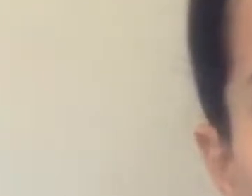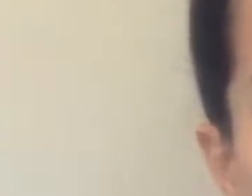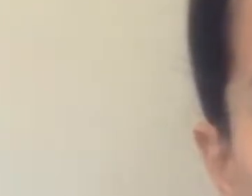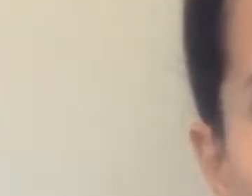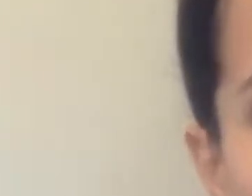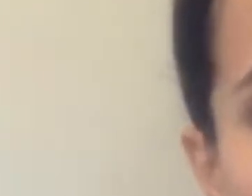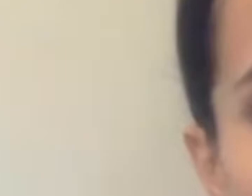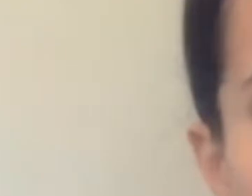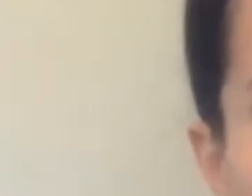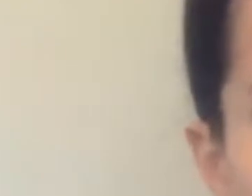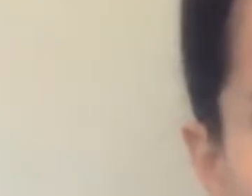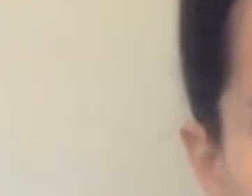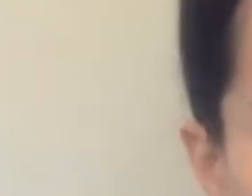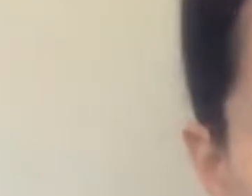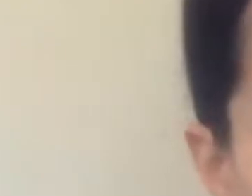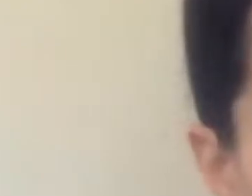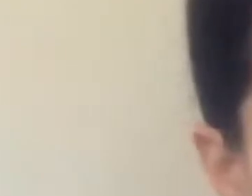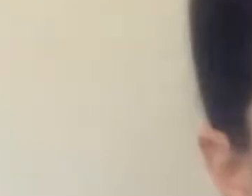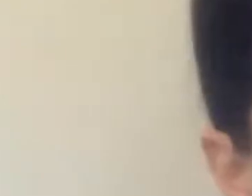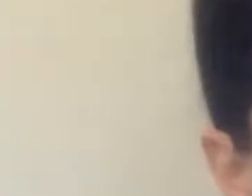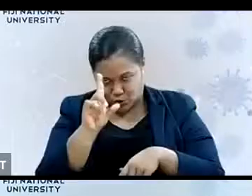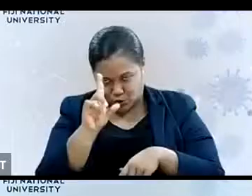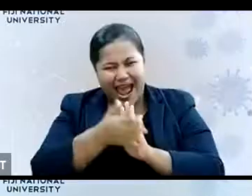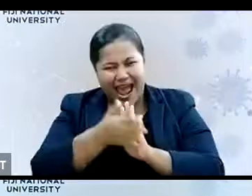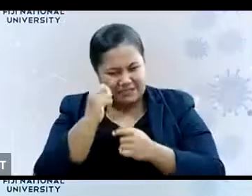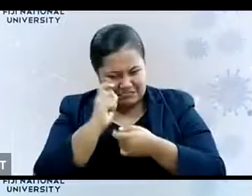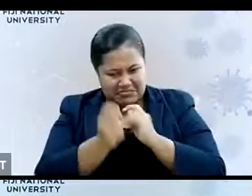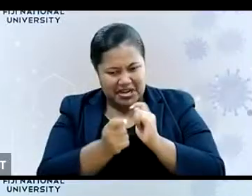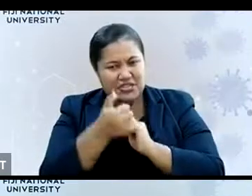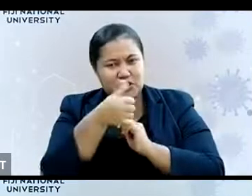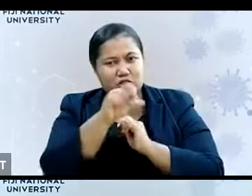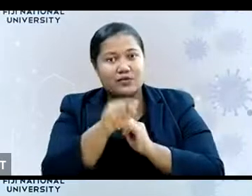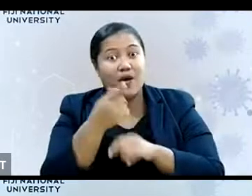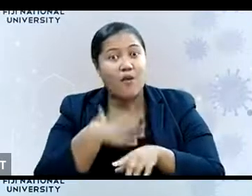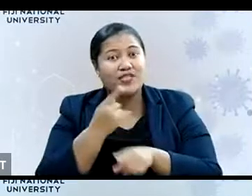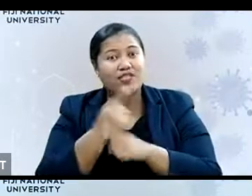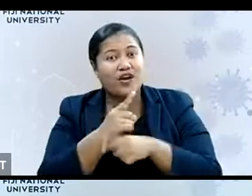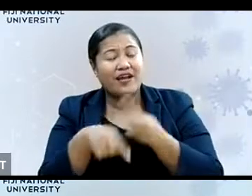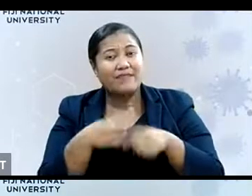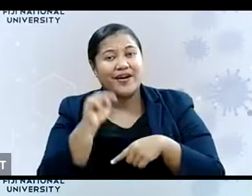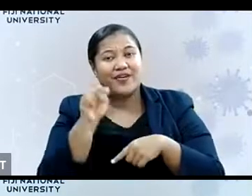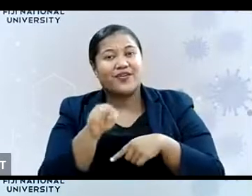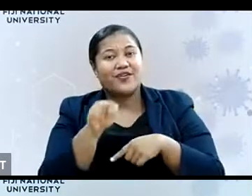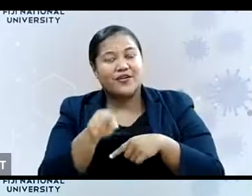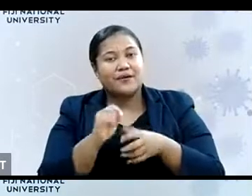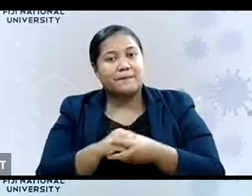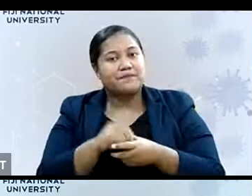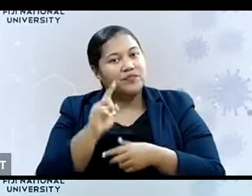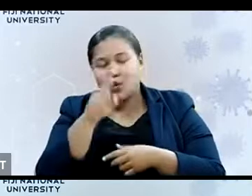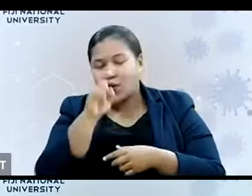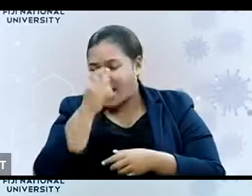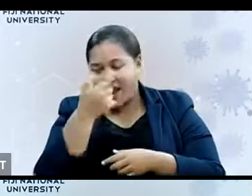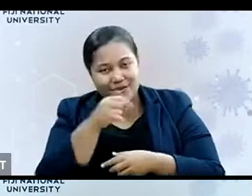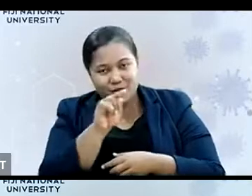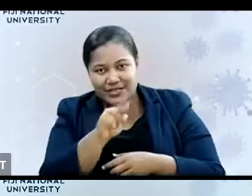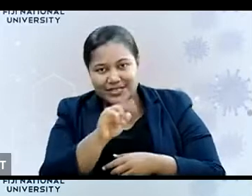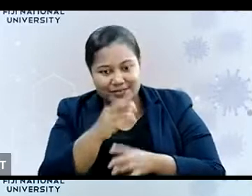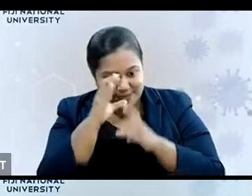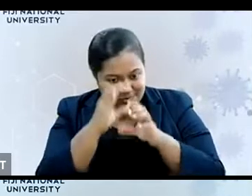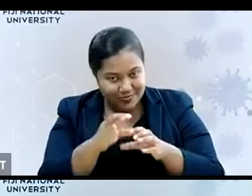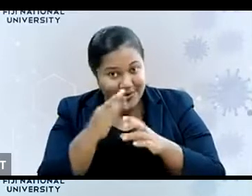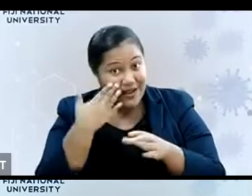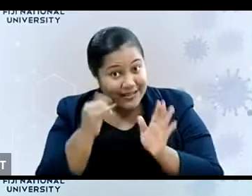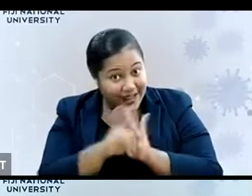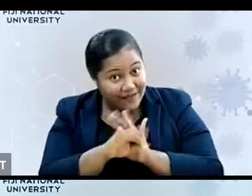it's a very highly sensitive test. I'd like to talk a little bit about this amplification. You cannot amplify something that is not